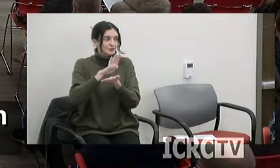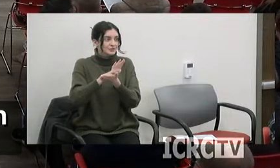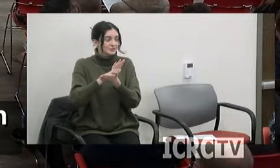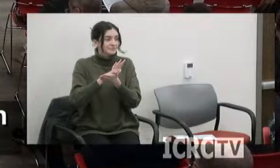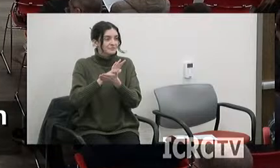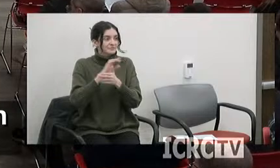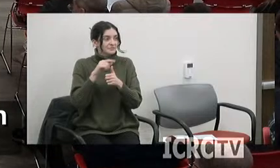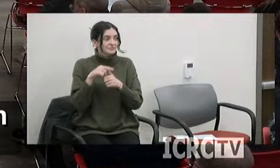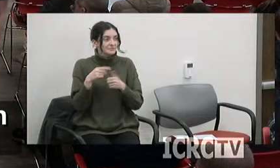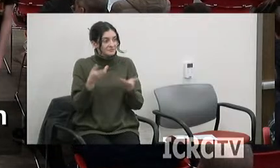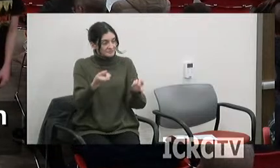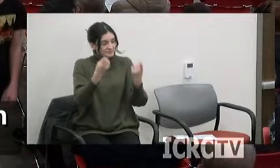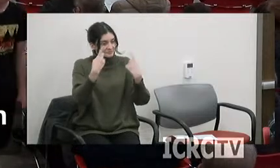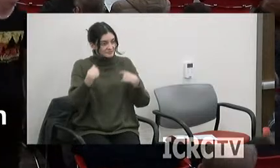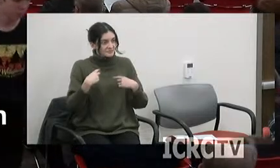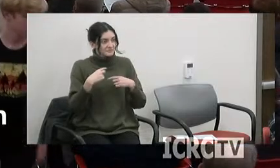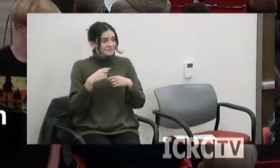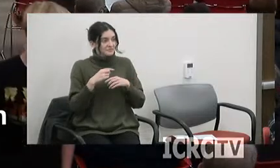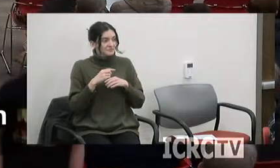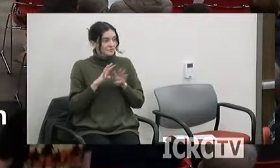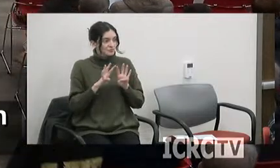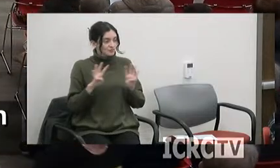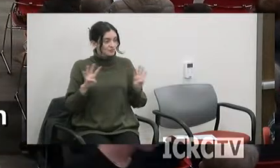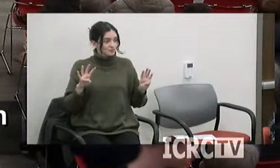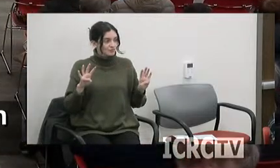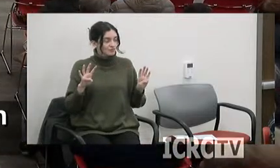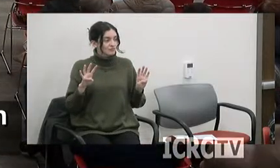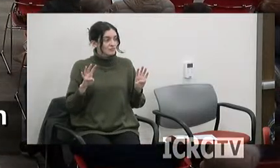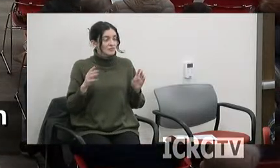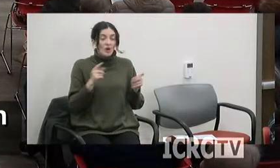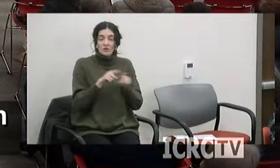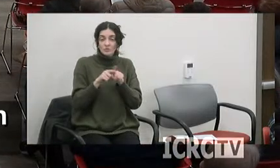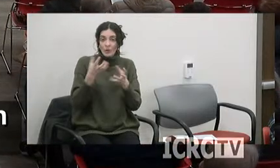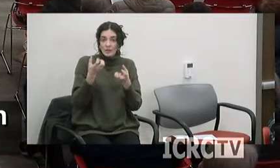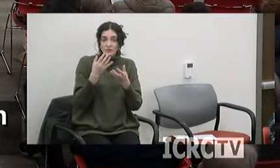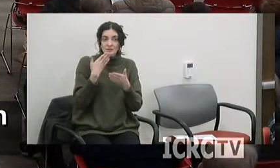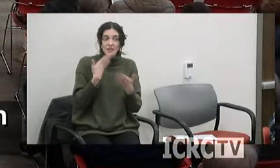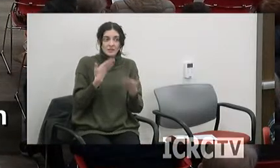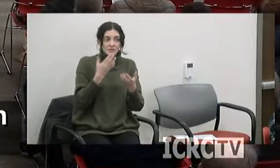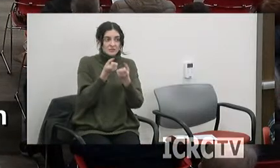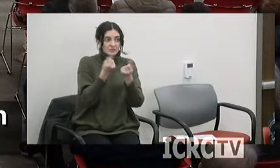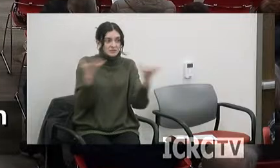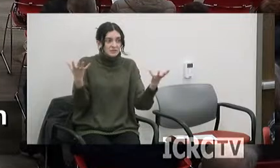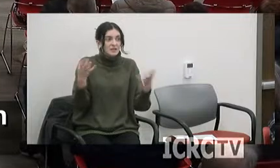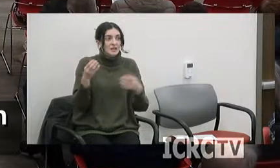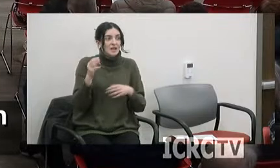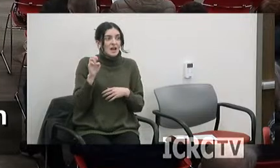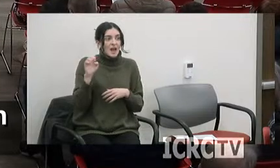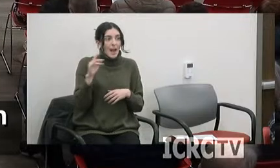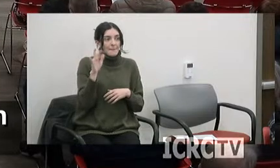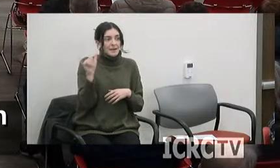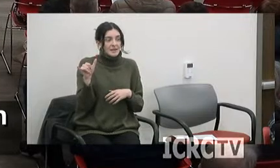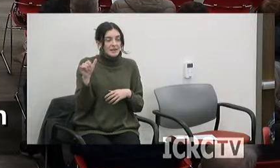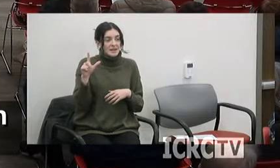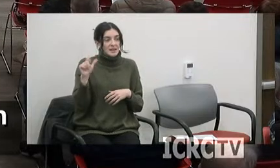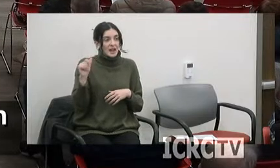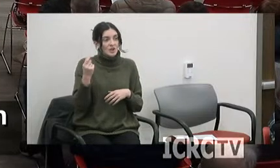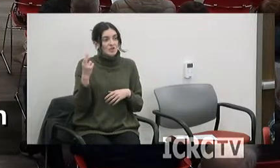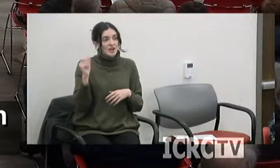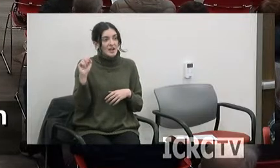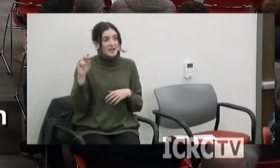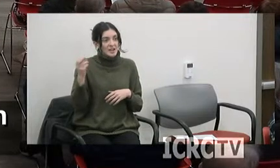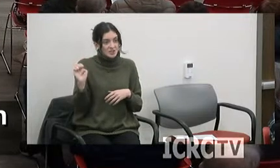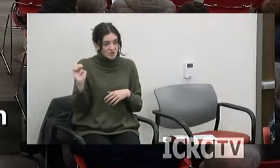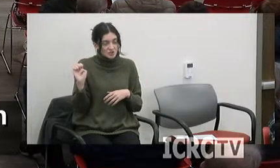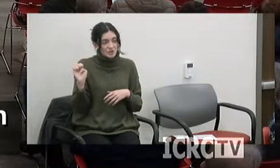would be great. I also want to thank, in the moment, Miss Emily DeSgrange, Miss Maddie Whitty, the art teachers at Milford